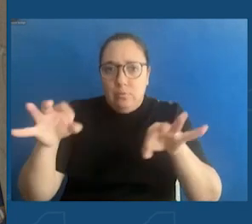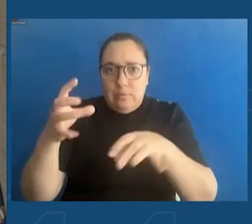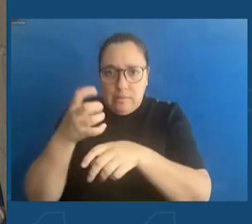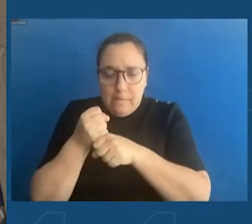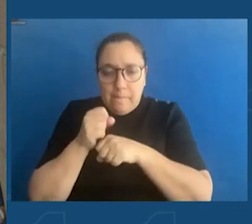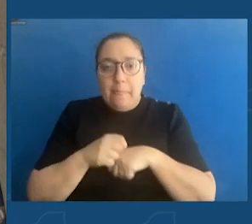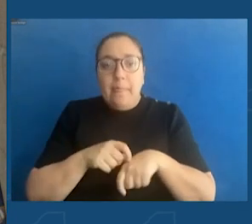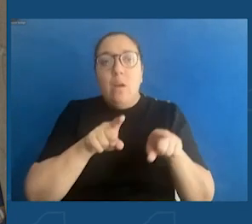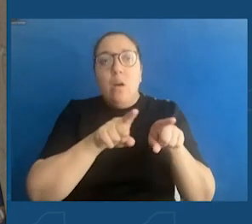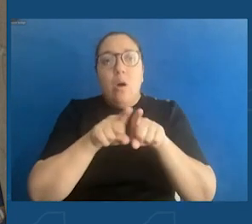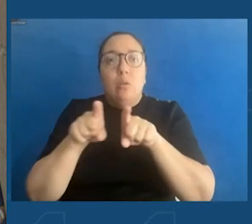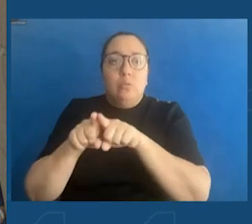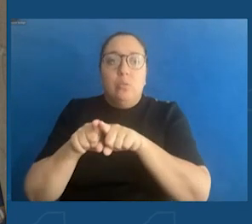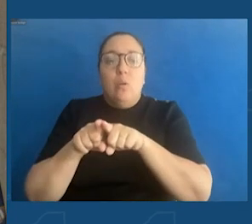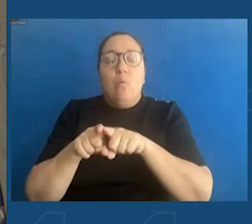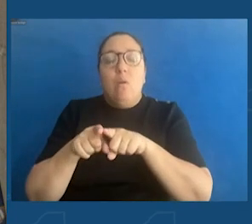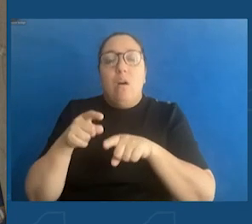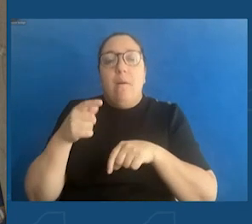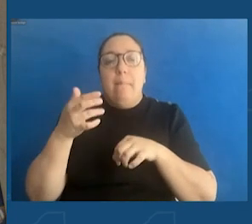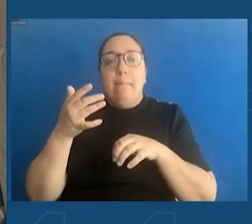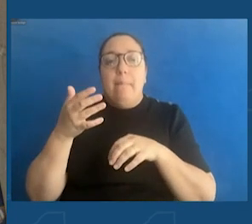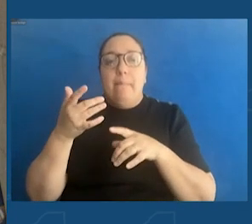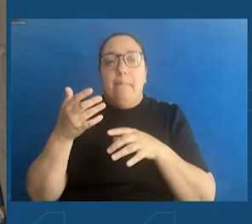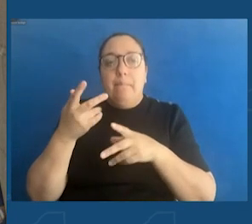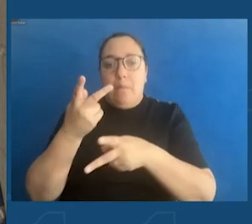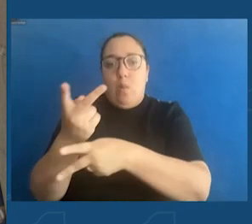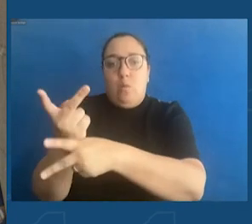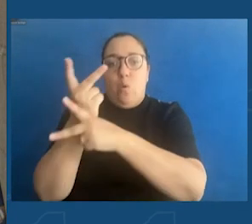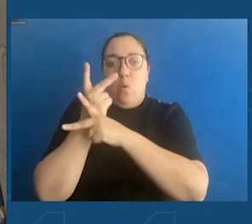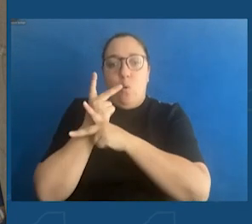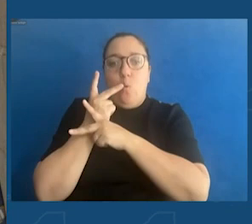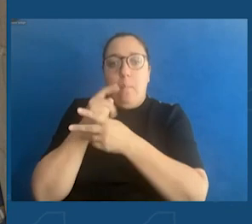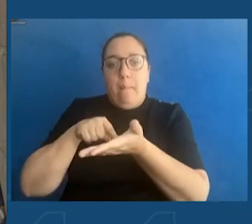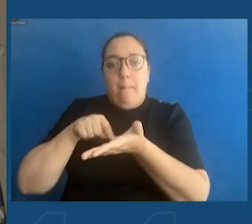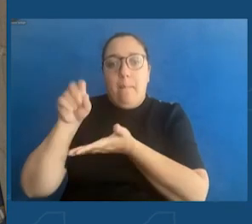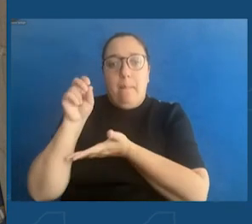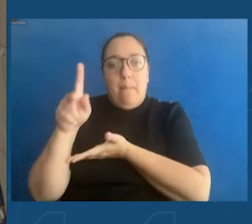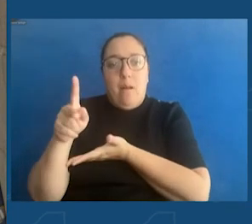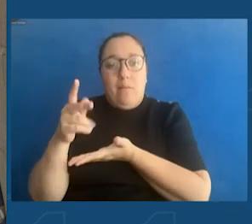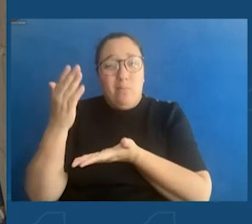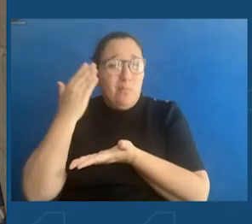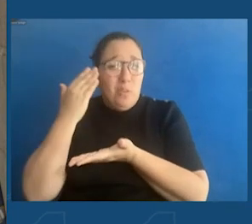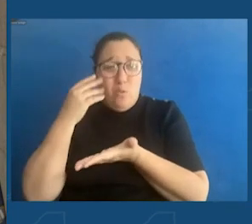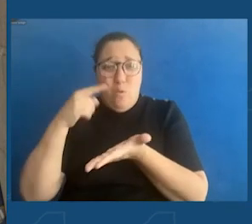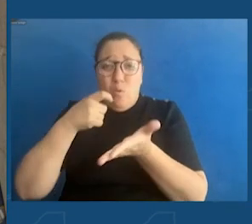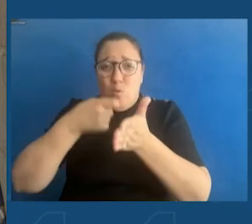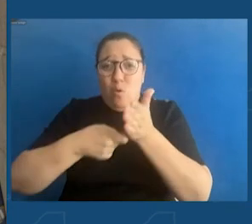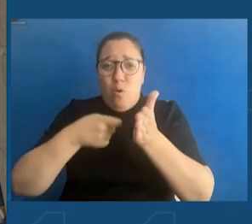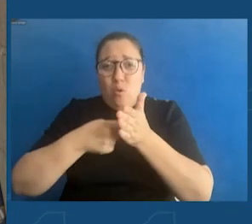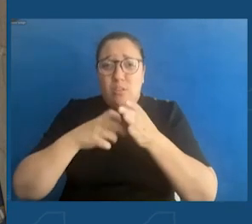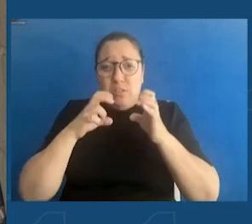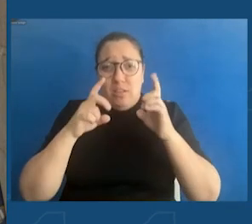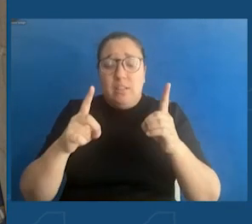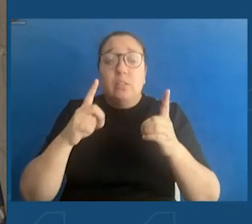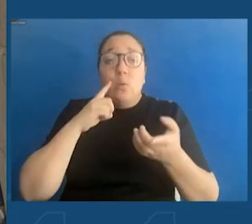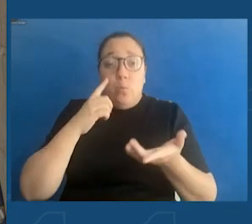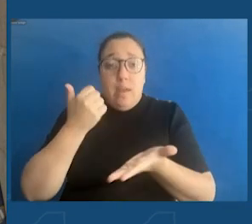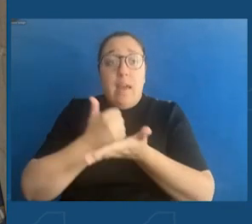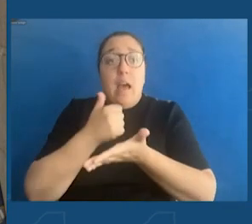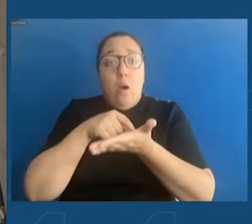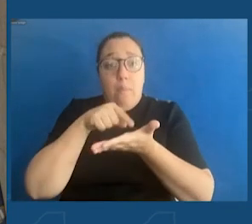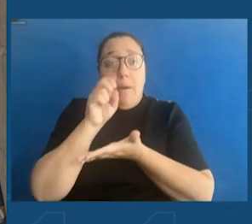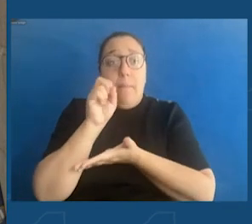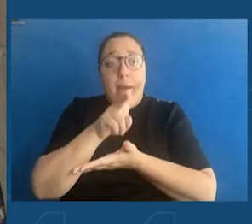loan repayments. You know, the cost of education is high. So we help repay their loans, $2.5 million